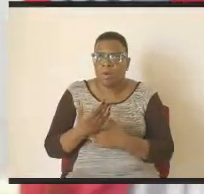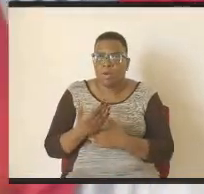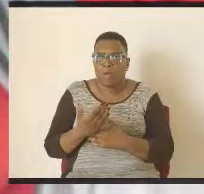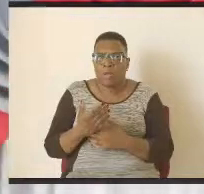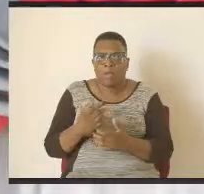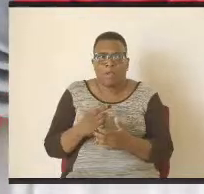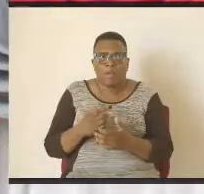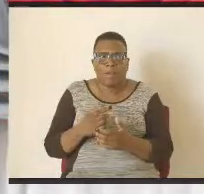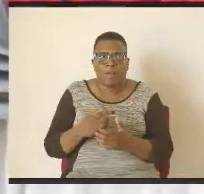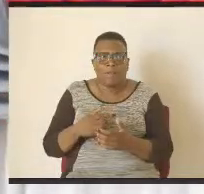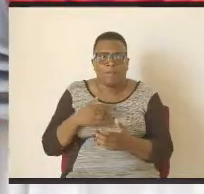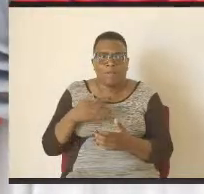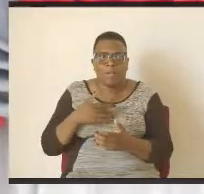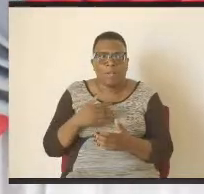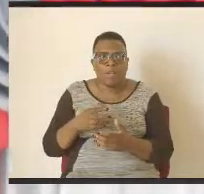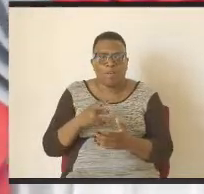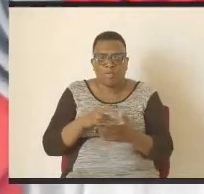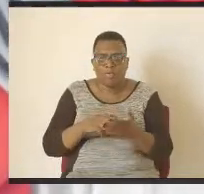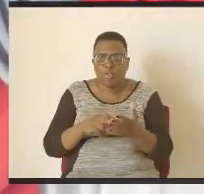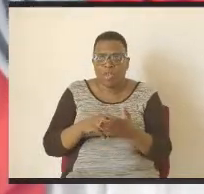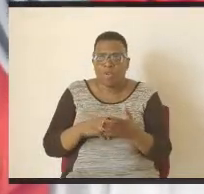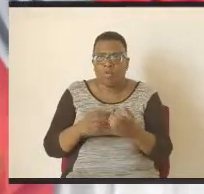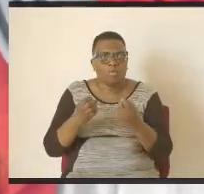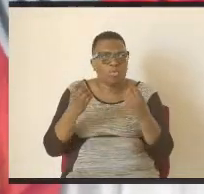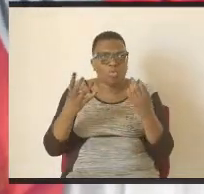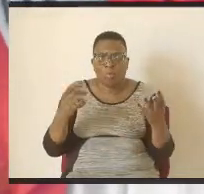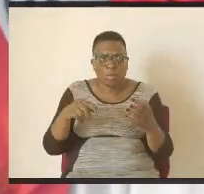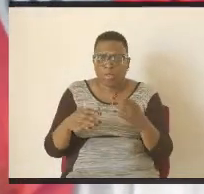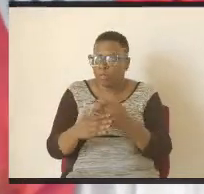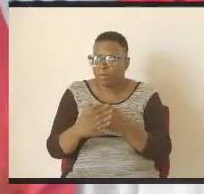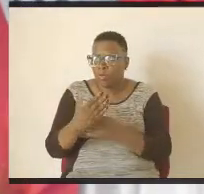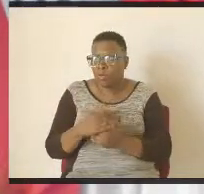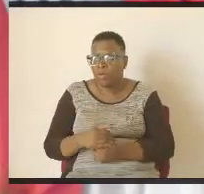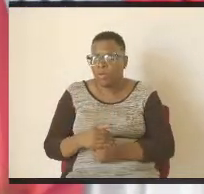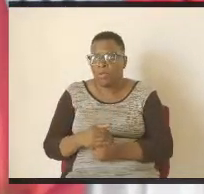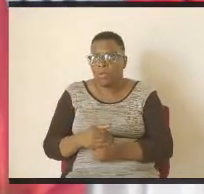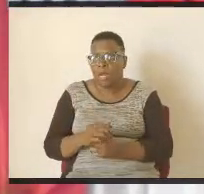the reading? Or if we had seen it before,